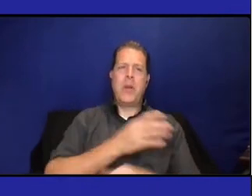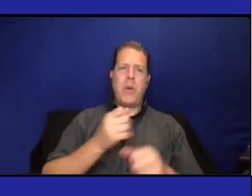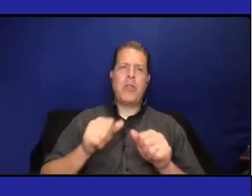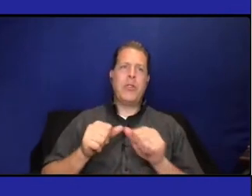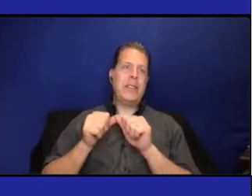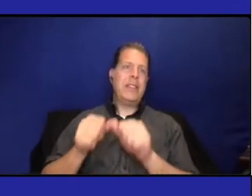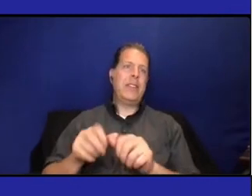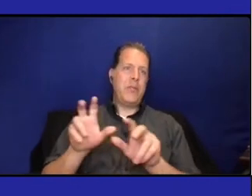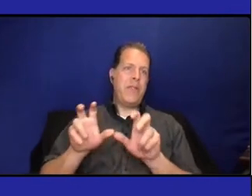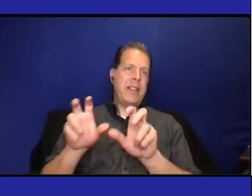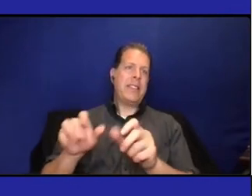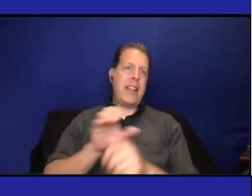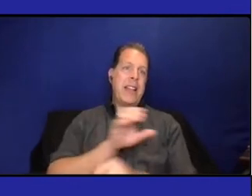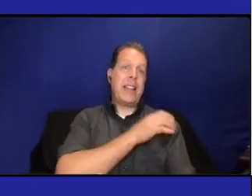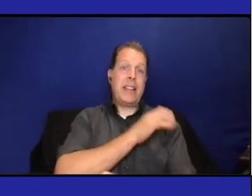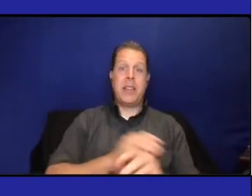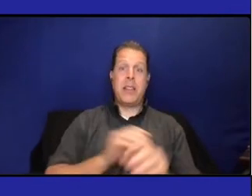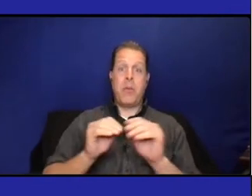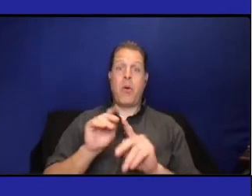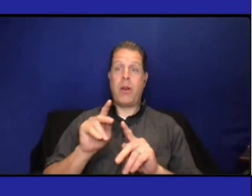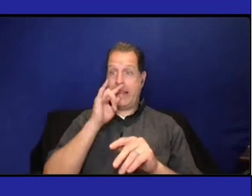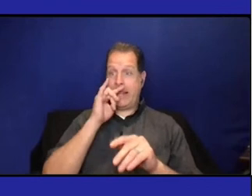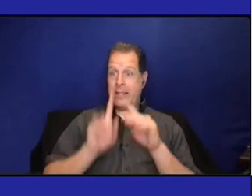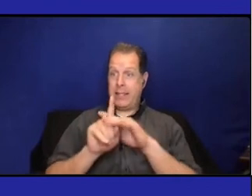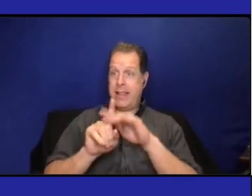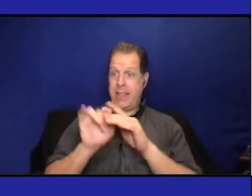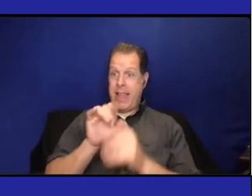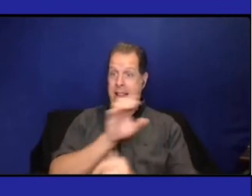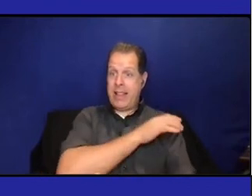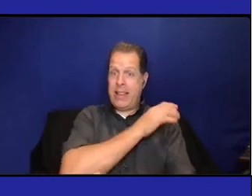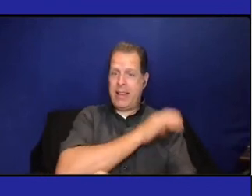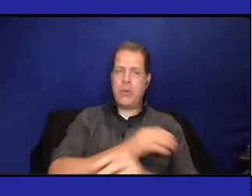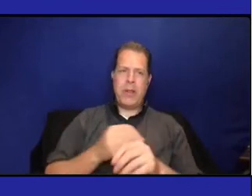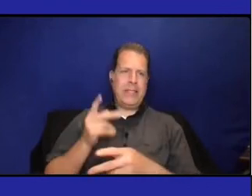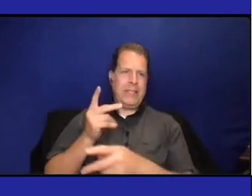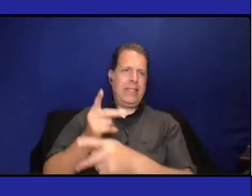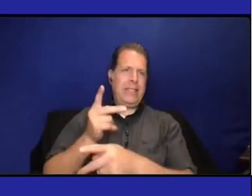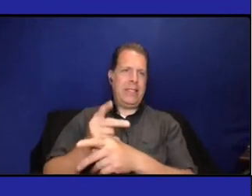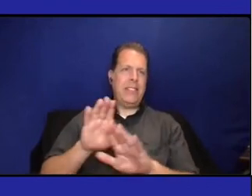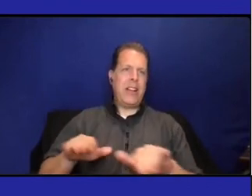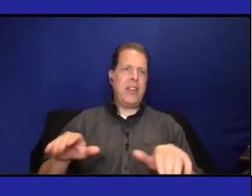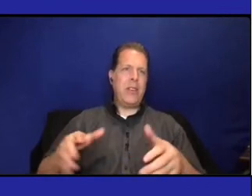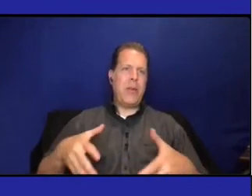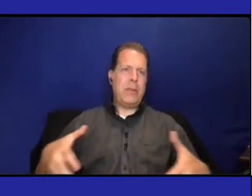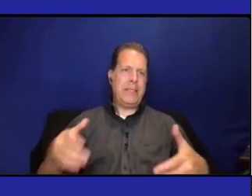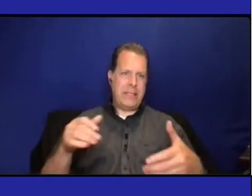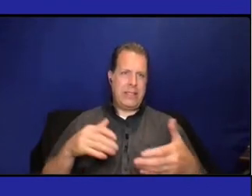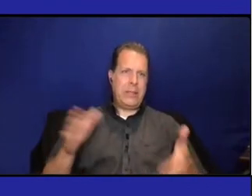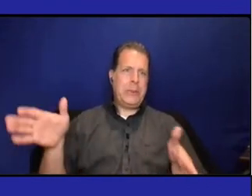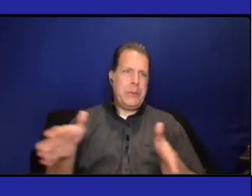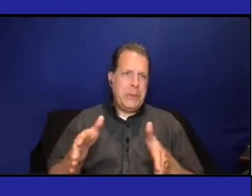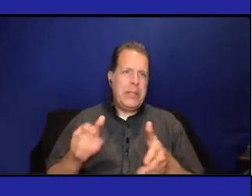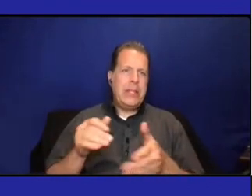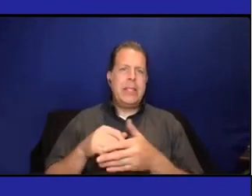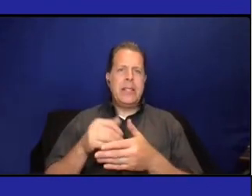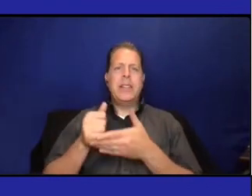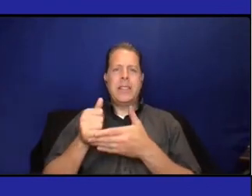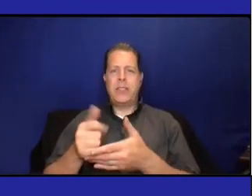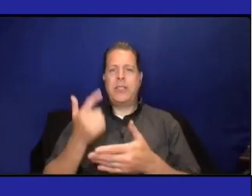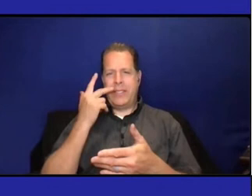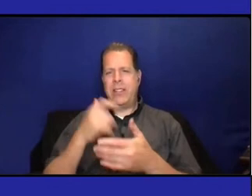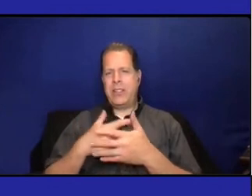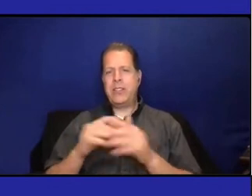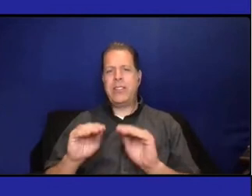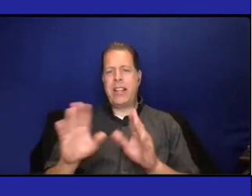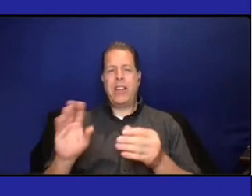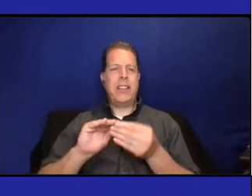clinic. The more kids we see in this clinic, the more opportunities we'll have to address childhood obesity, the more difference we can make. And we can see here there's clear, the data shows us